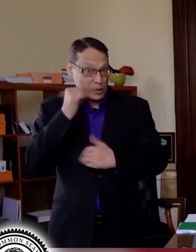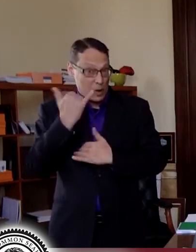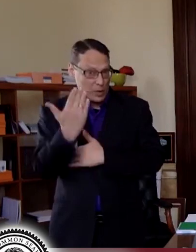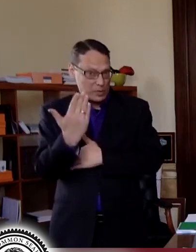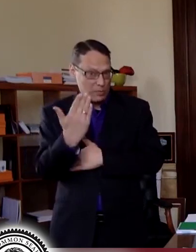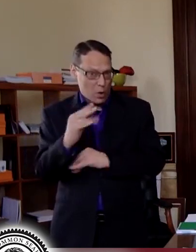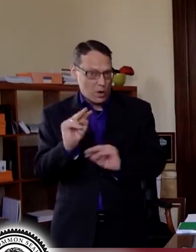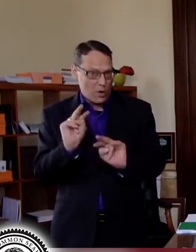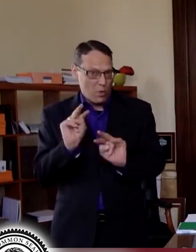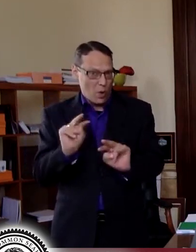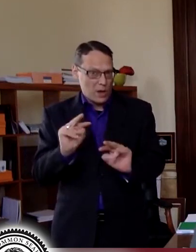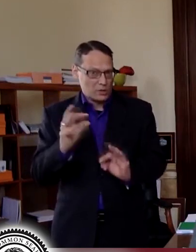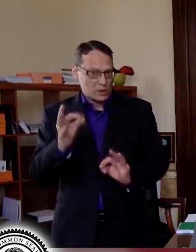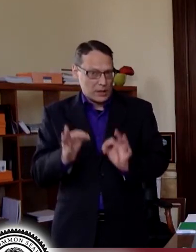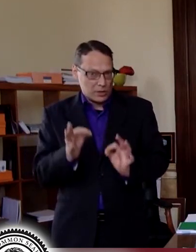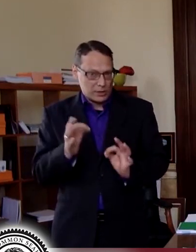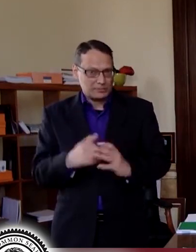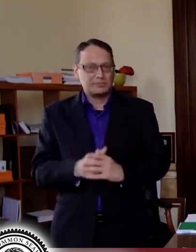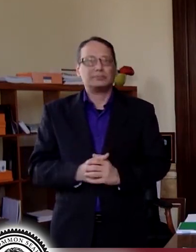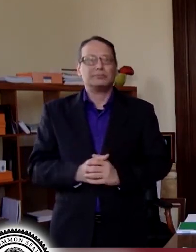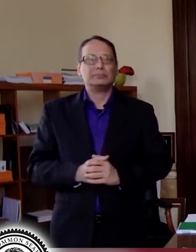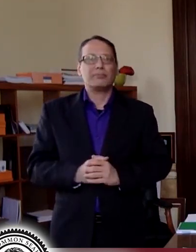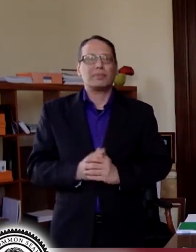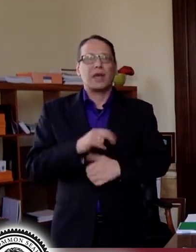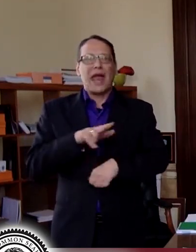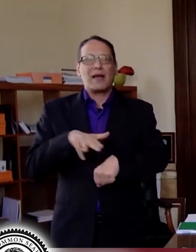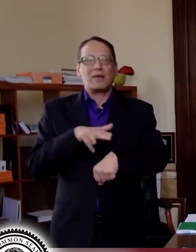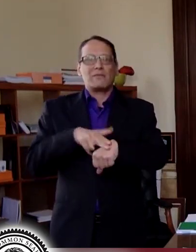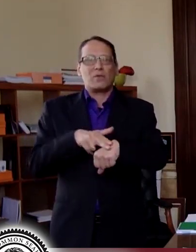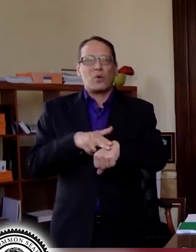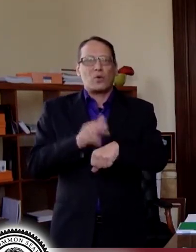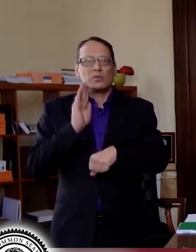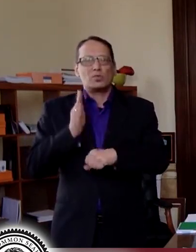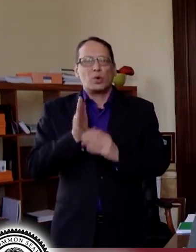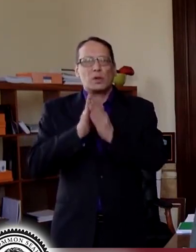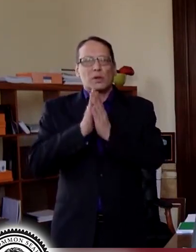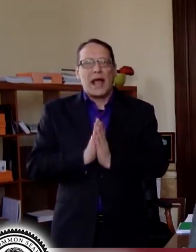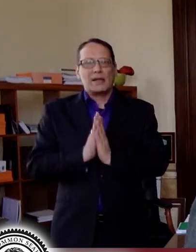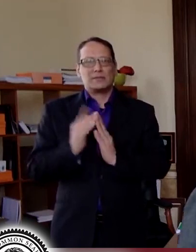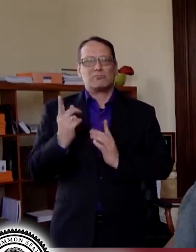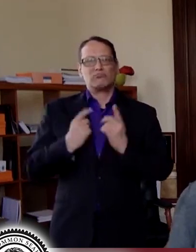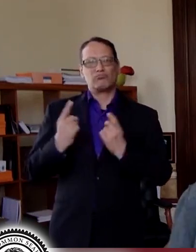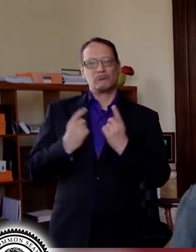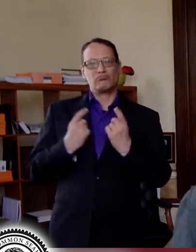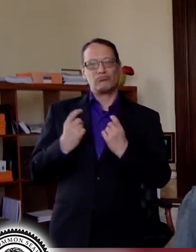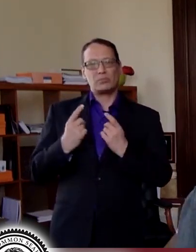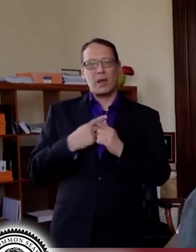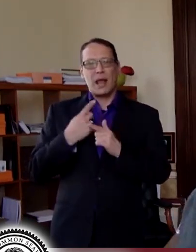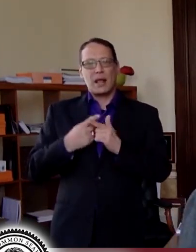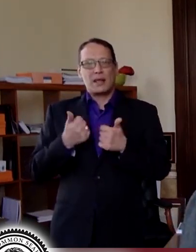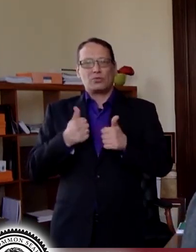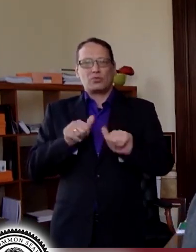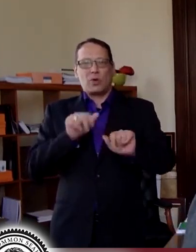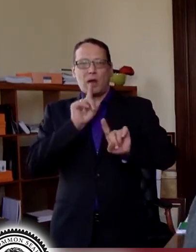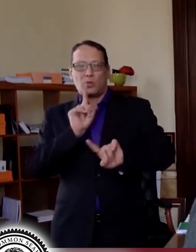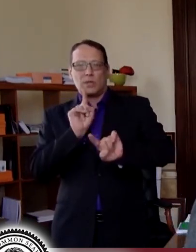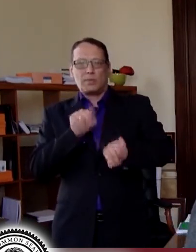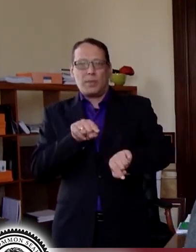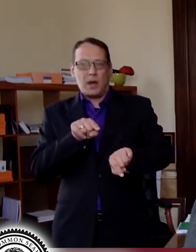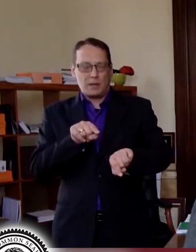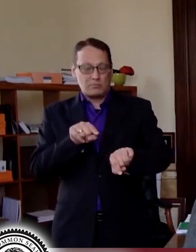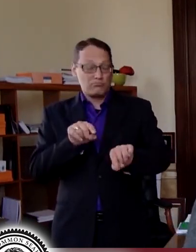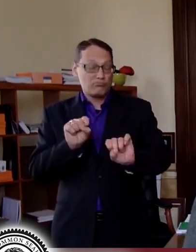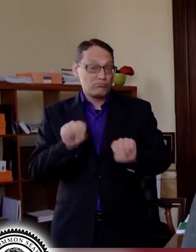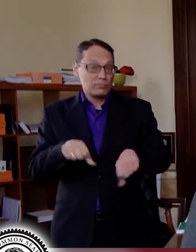touch a little bit on that. And then, of course, we'll take your questions and try to respond to as many as we possibly